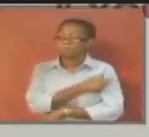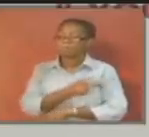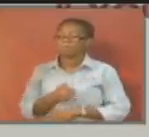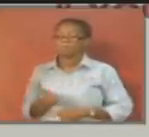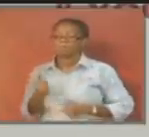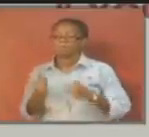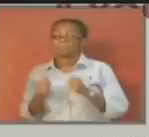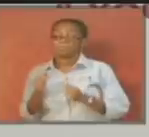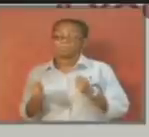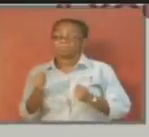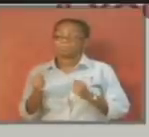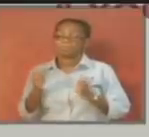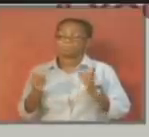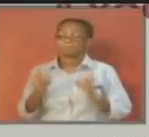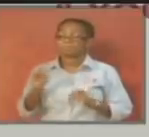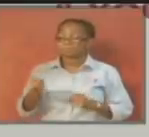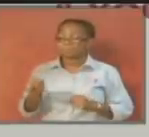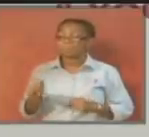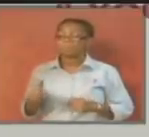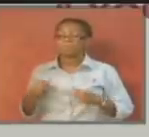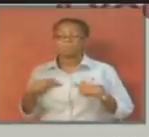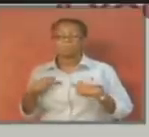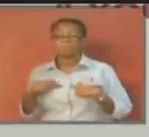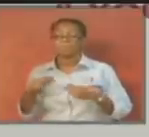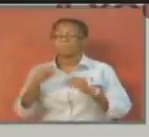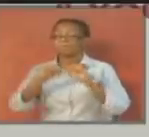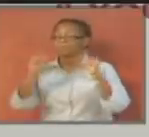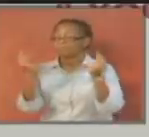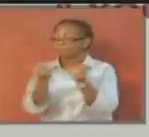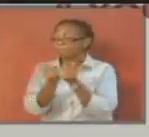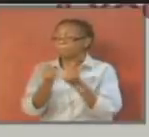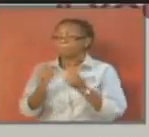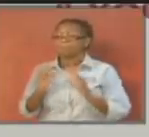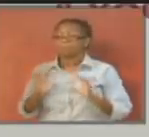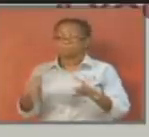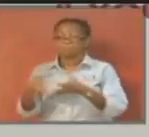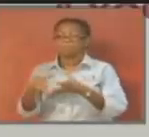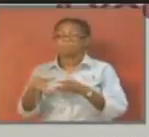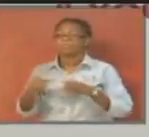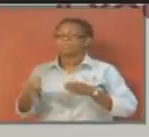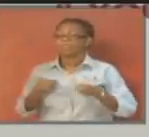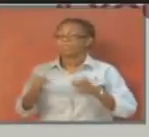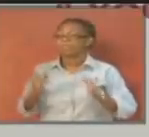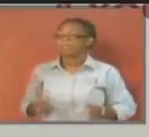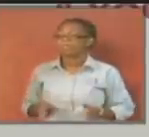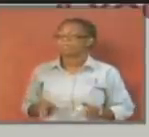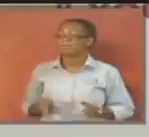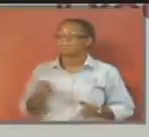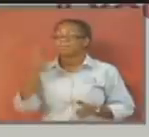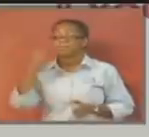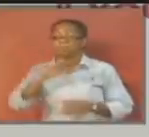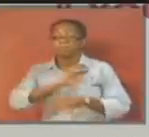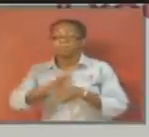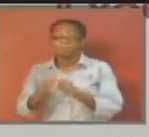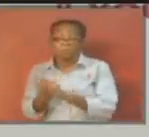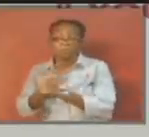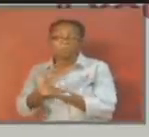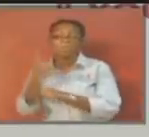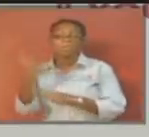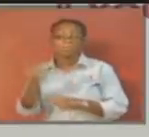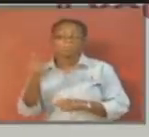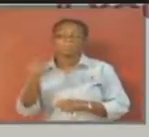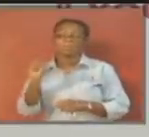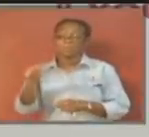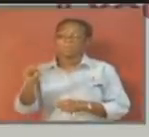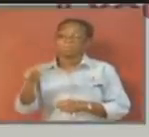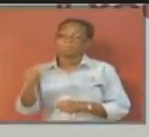as far as I am aware, to deal with COVID-19 cases, which is separate and apart from their regular ambulances because of infection prevention